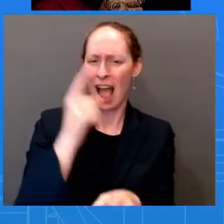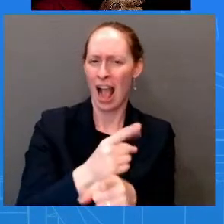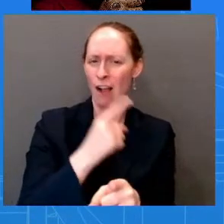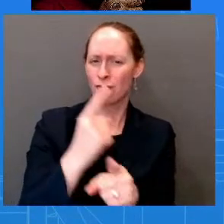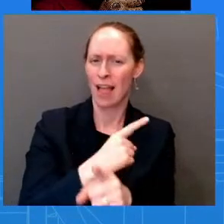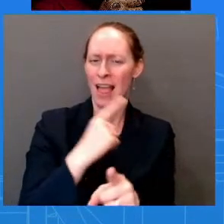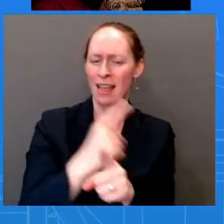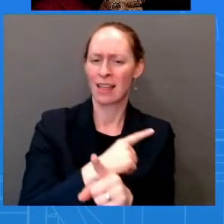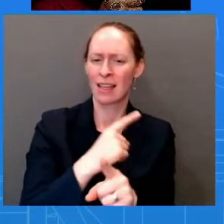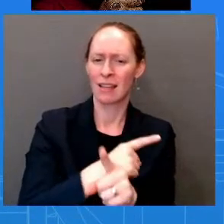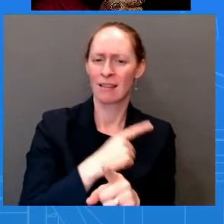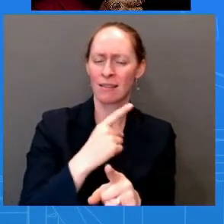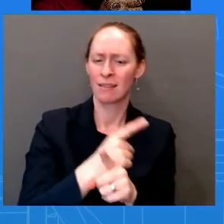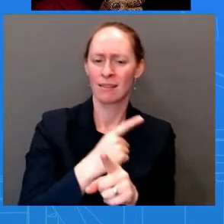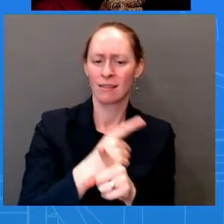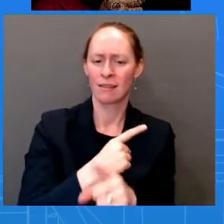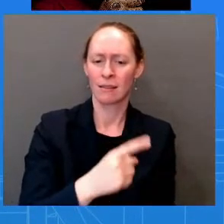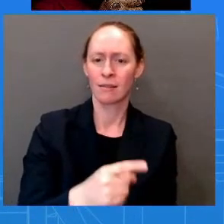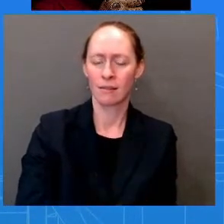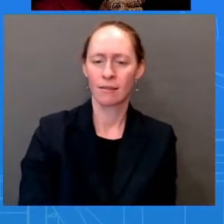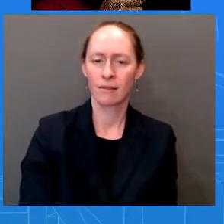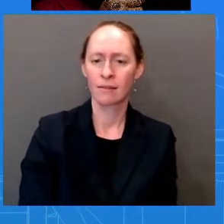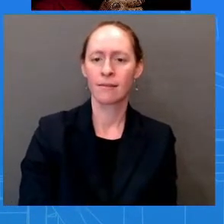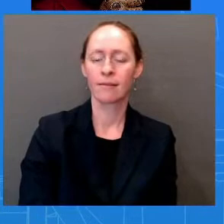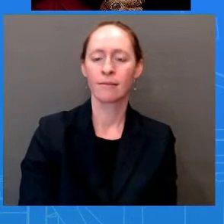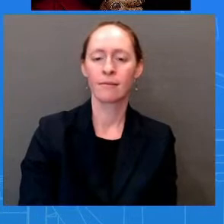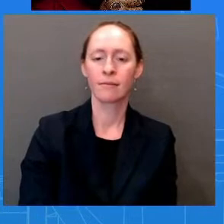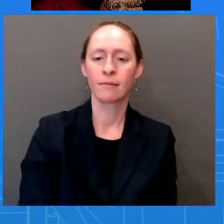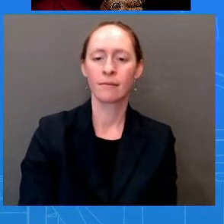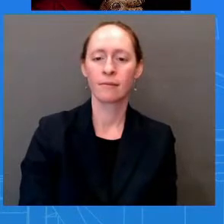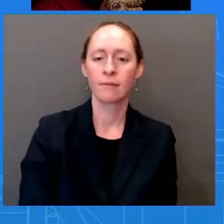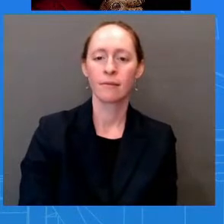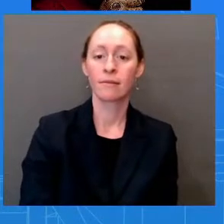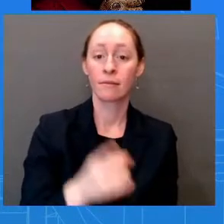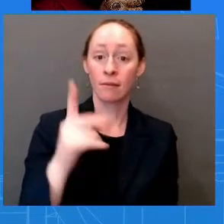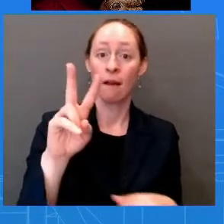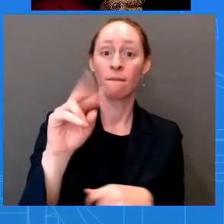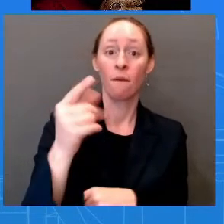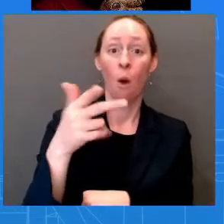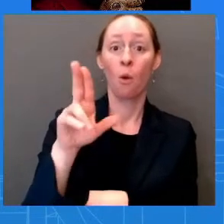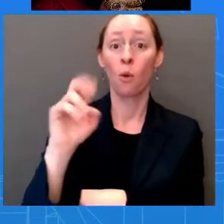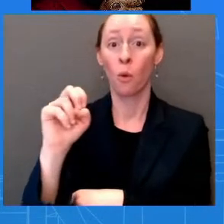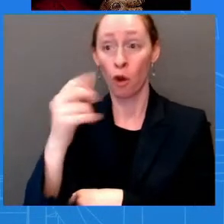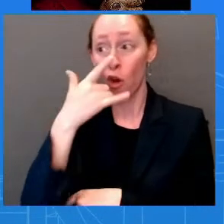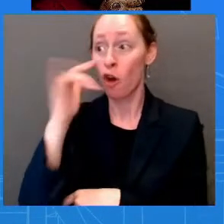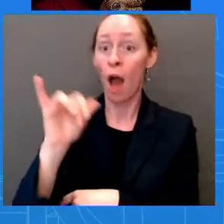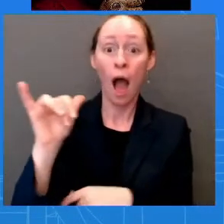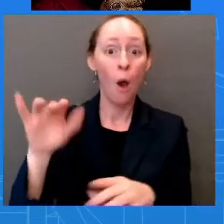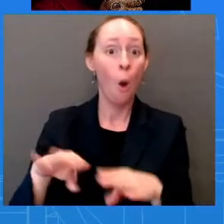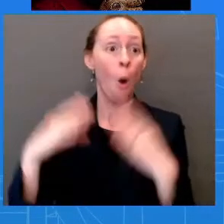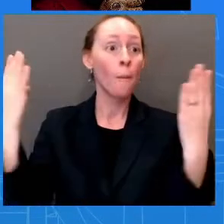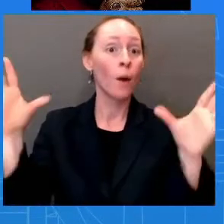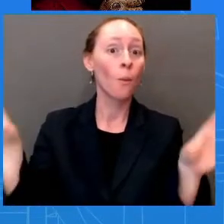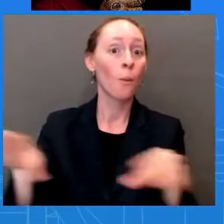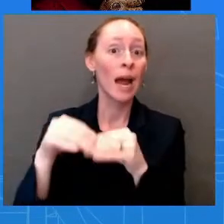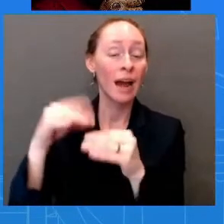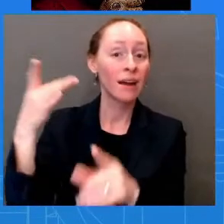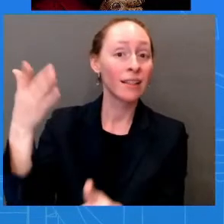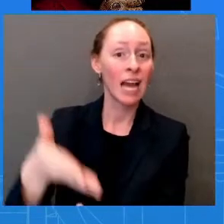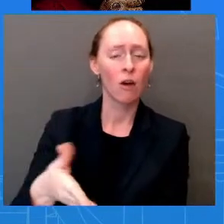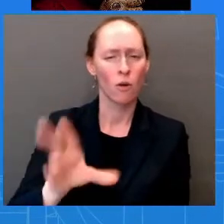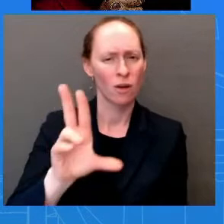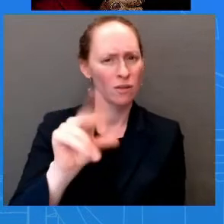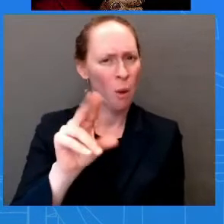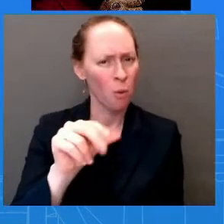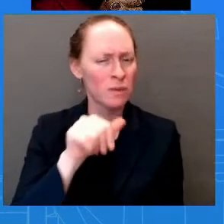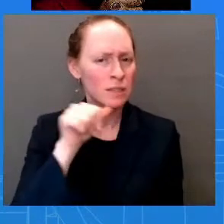cover was open to the press. It was not. And so just want to be very, very clear. What you're reading right now